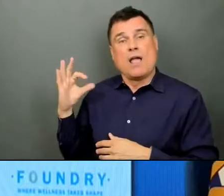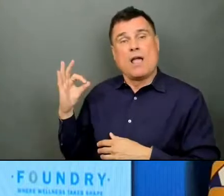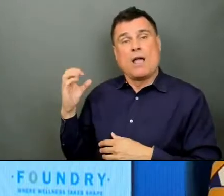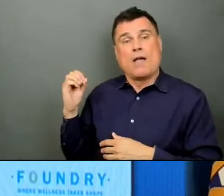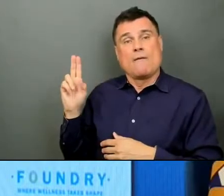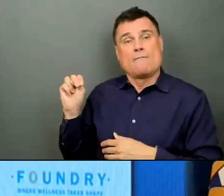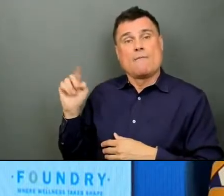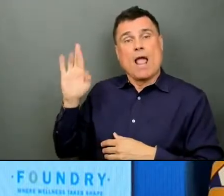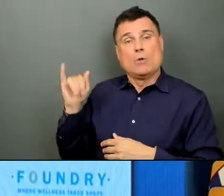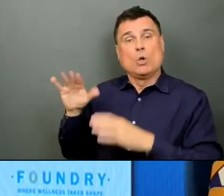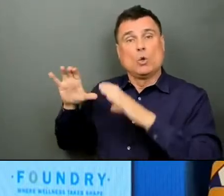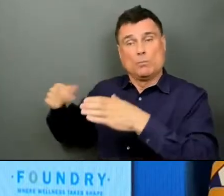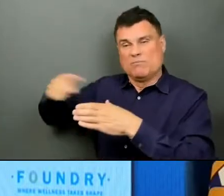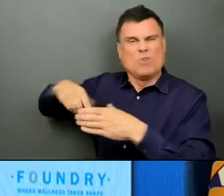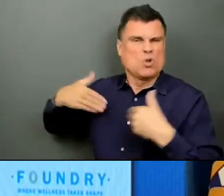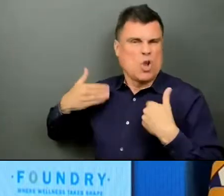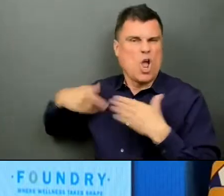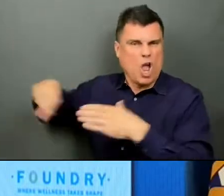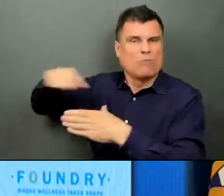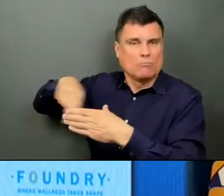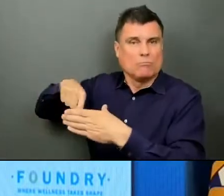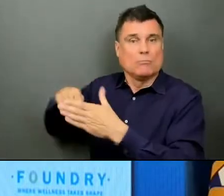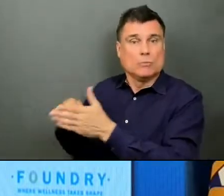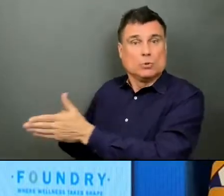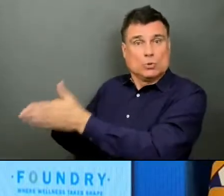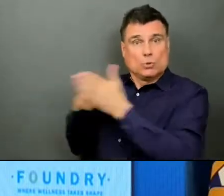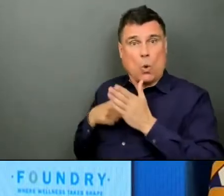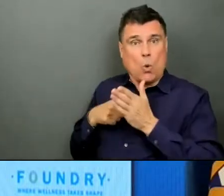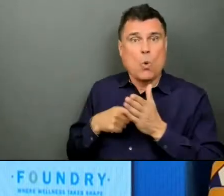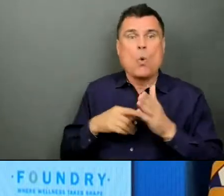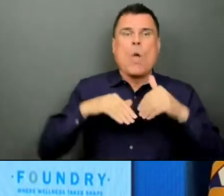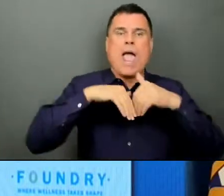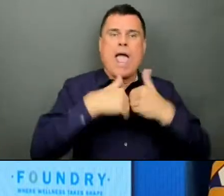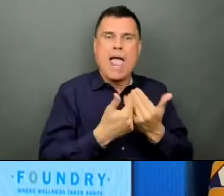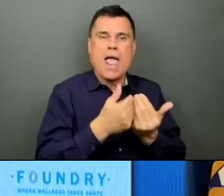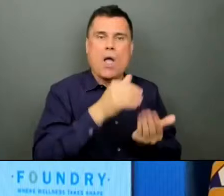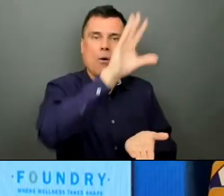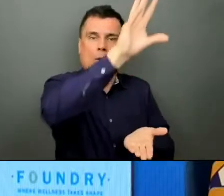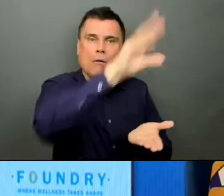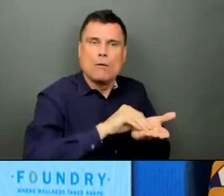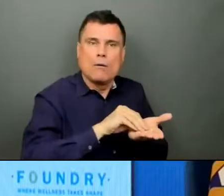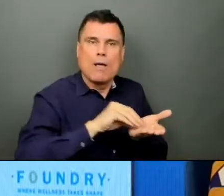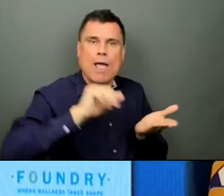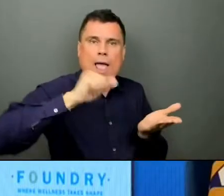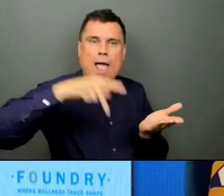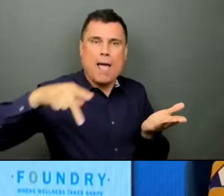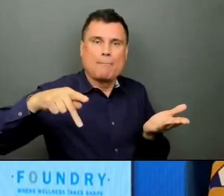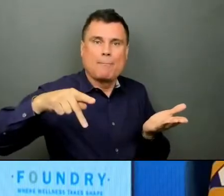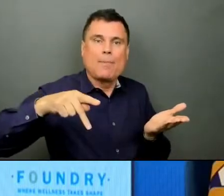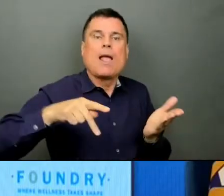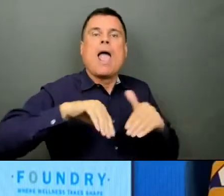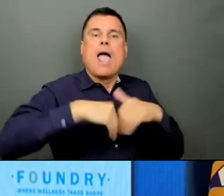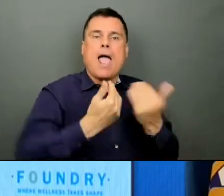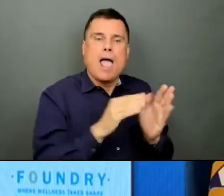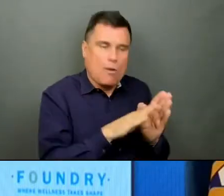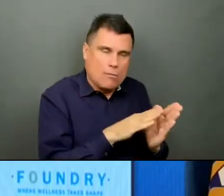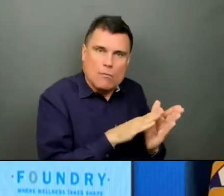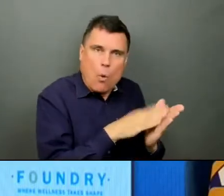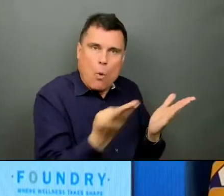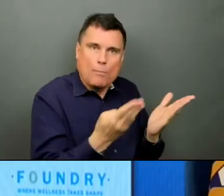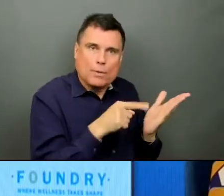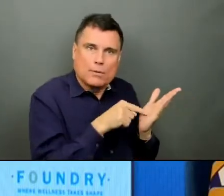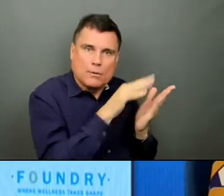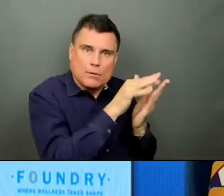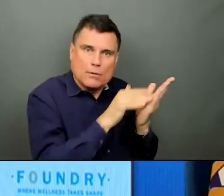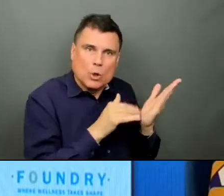They set up an appointment with me, a counseling appointment, and then we then flipped into that platform so I could see what it